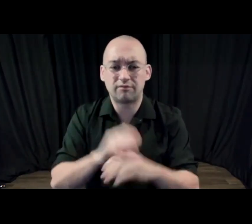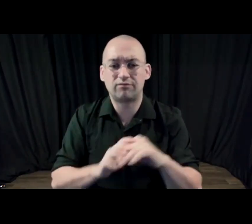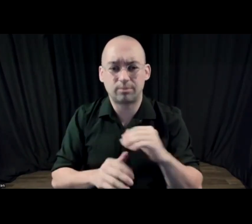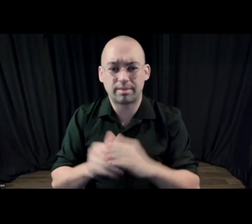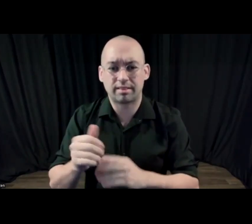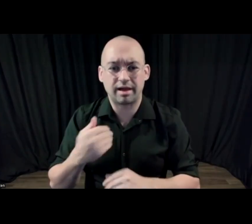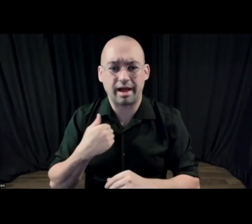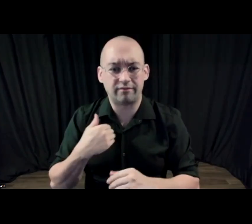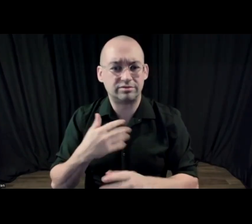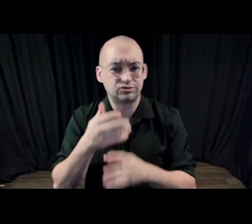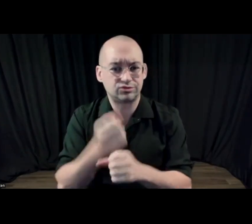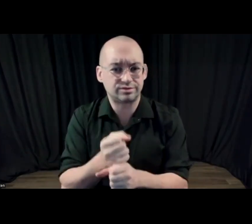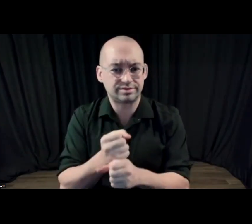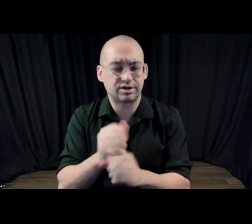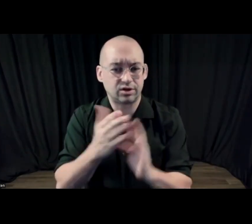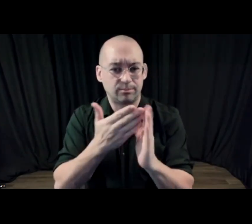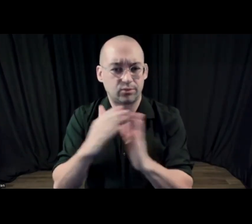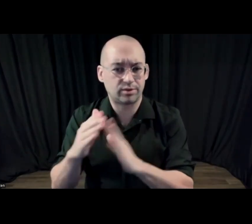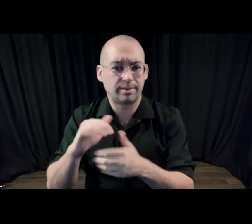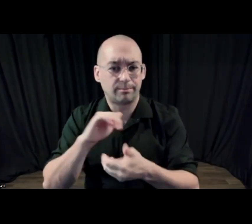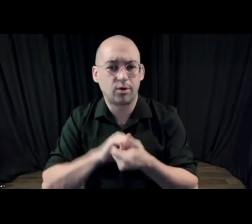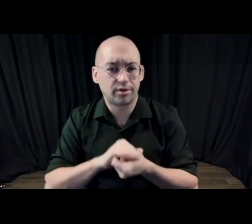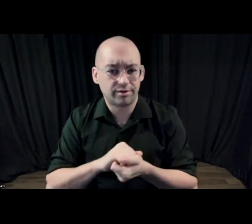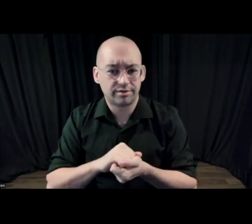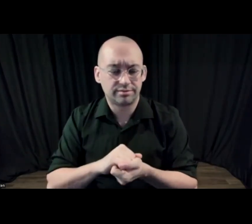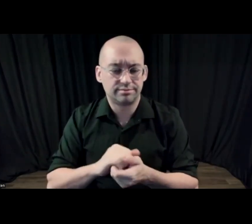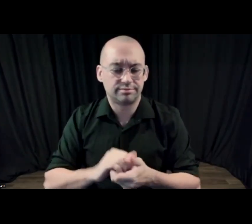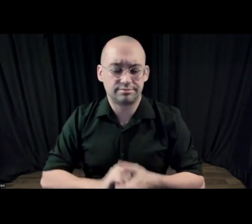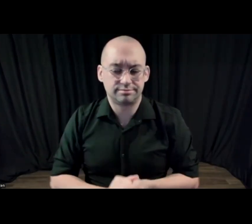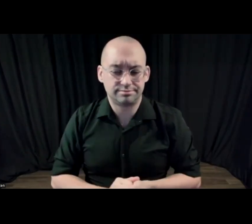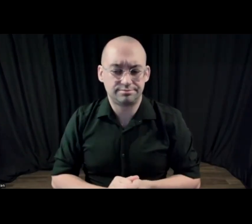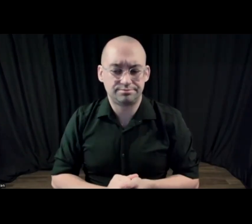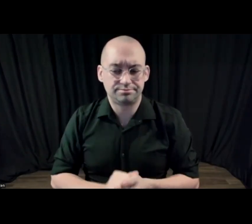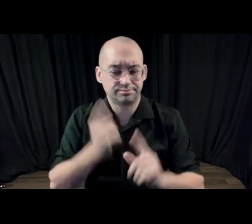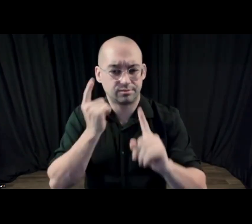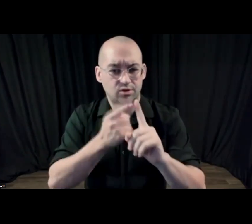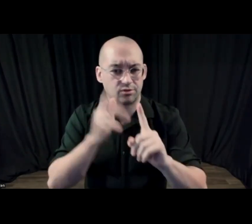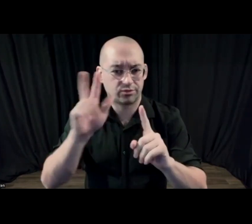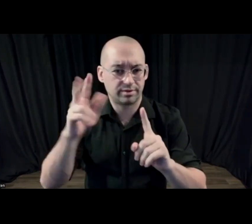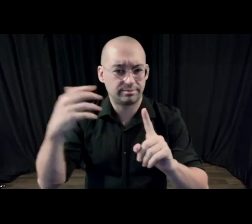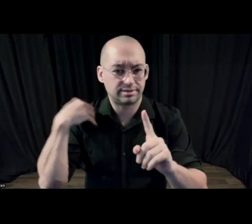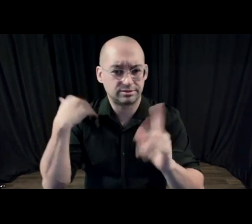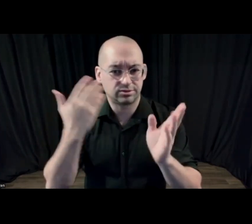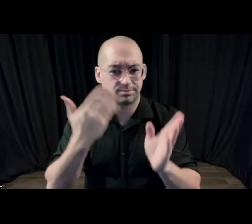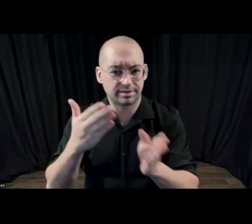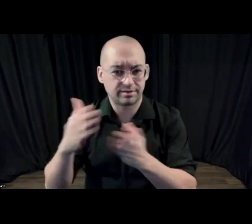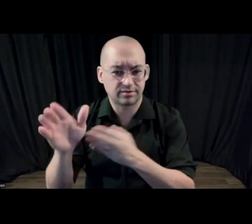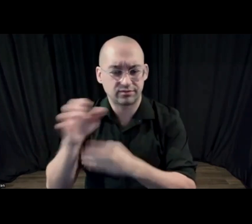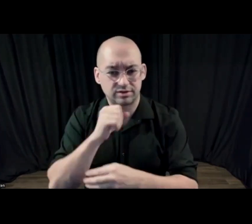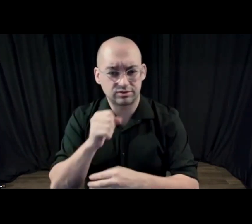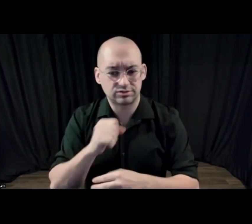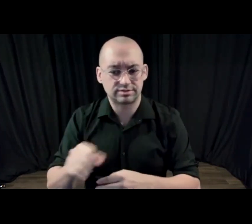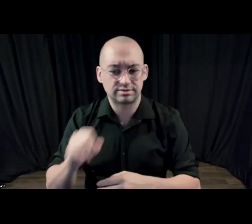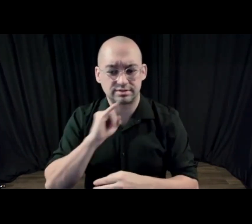trusted community partners. Goal 3 of the Master Plan for Aging is inclusion